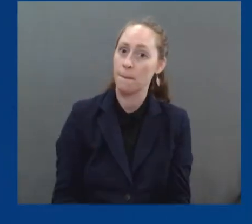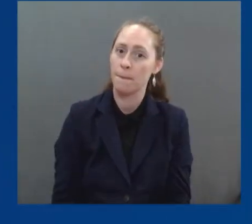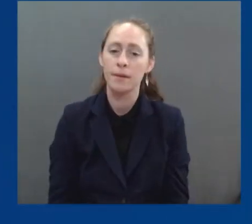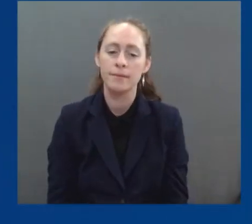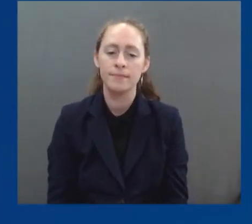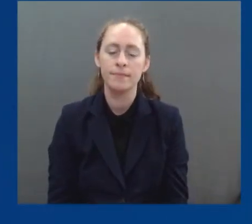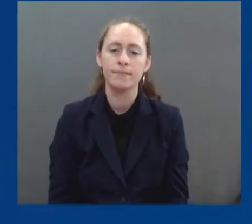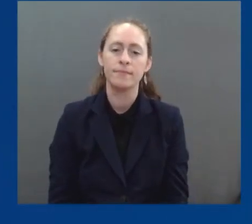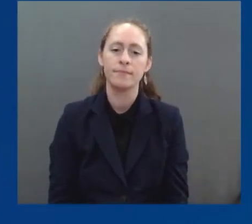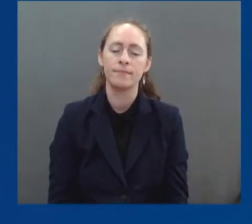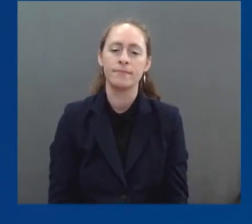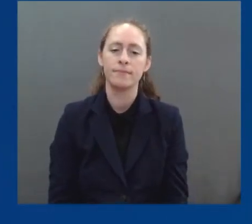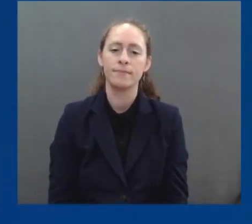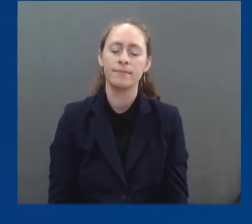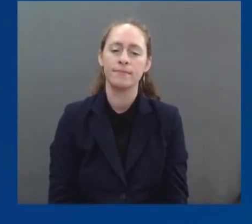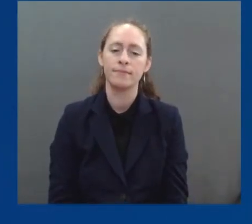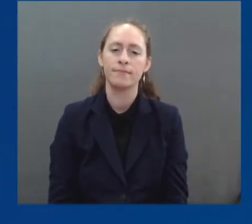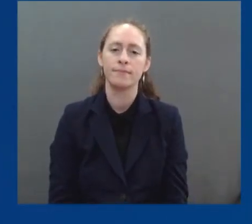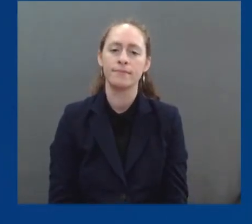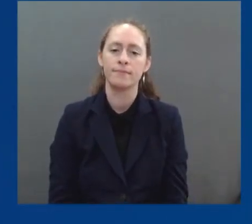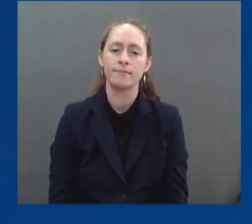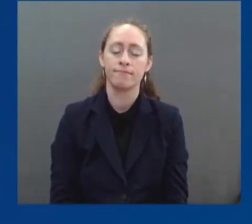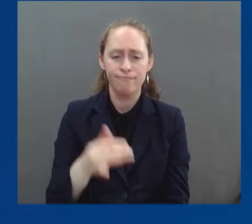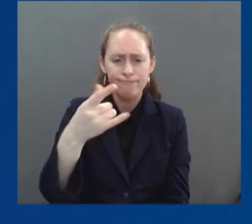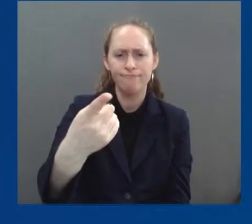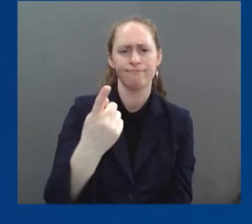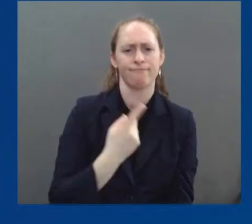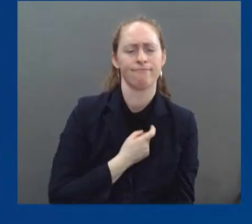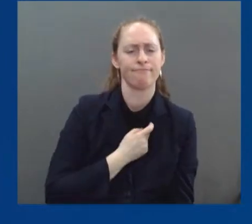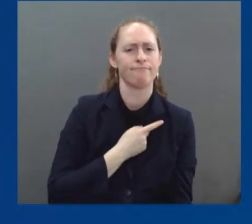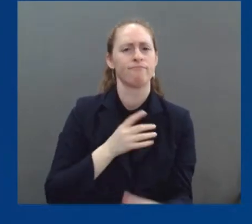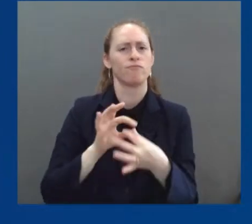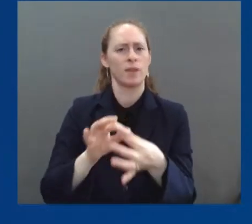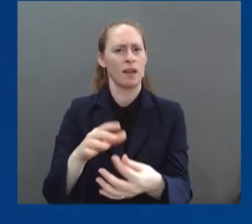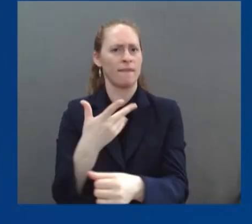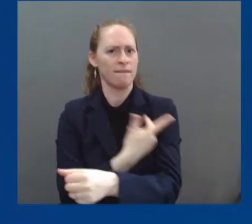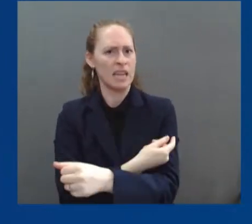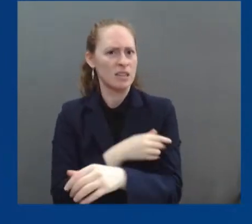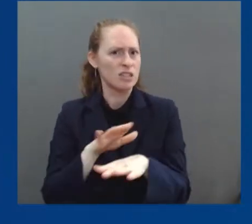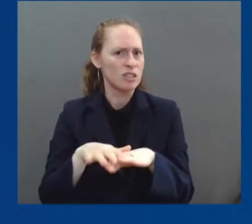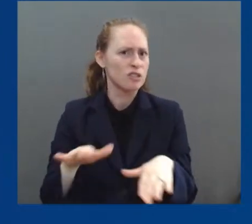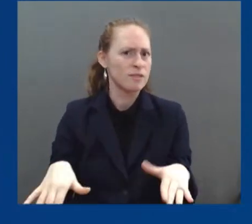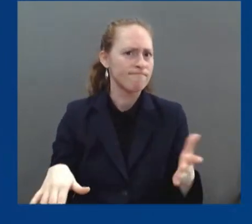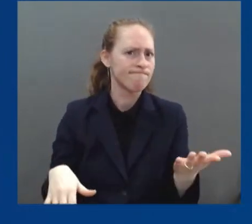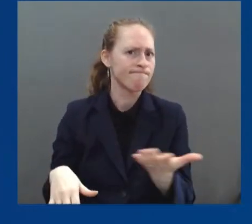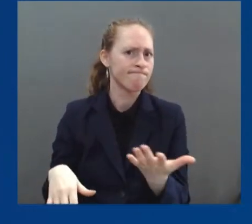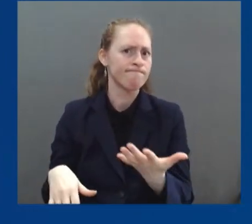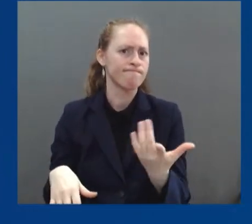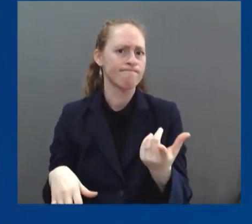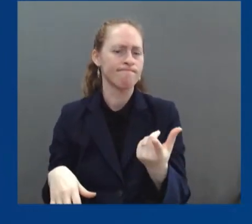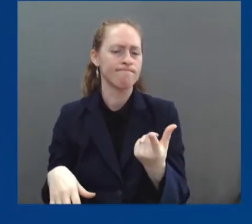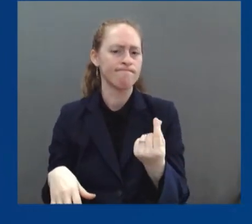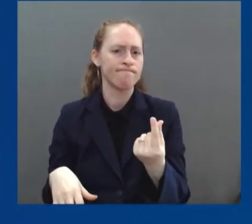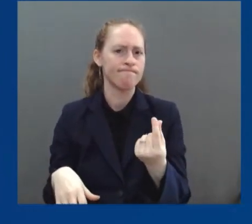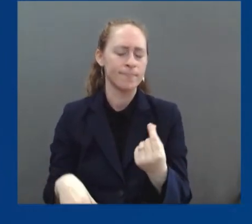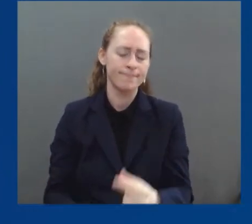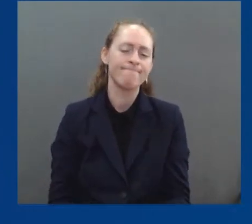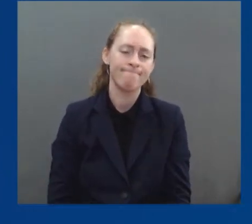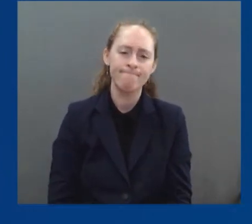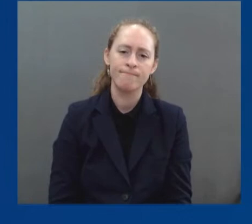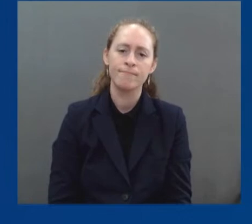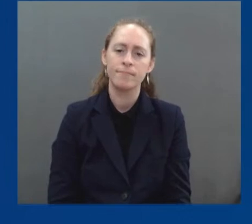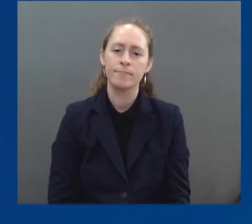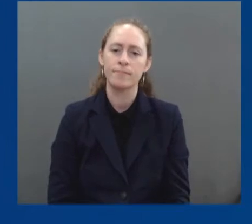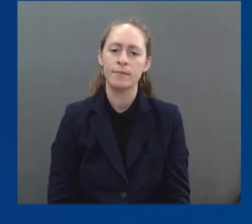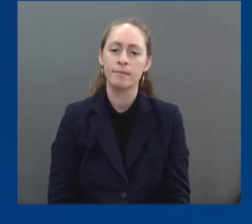you're referring to where are we with the 6 months to 5 year vaccine